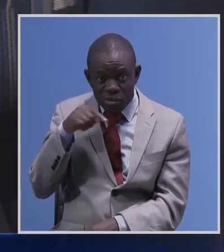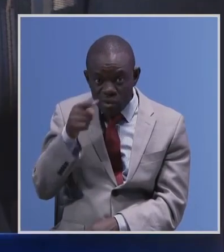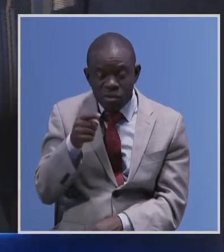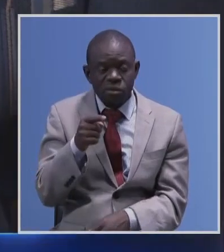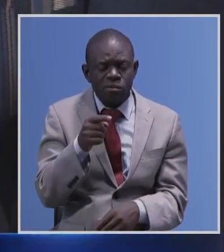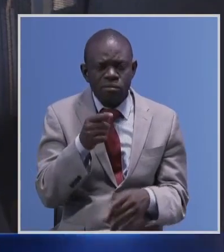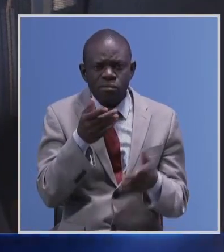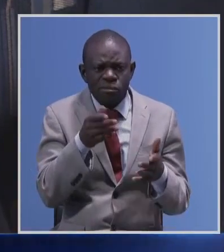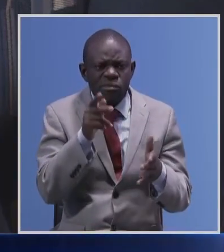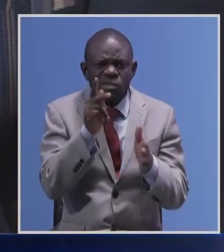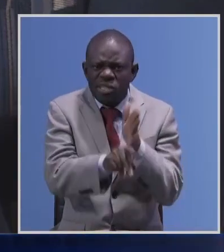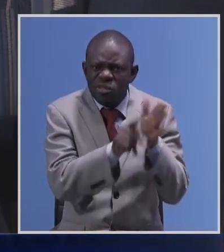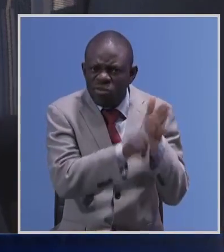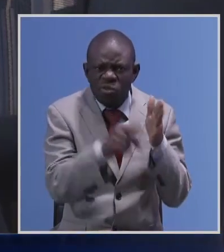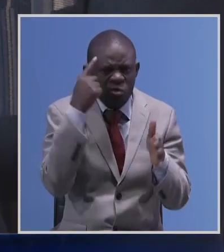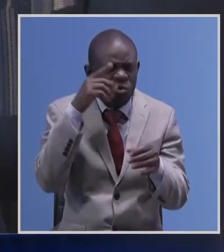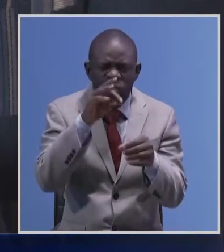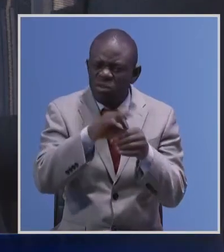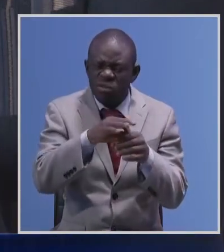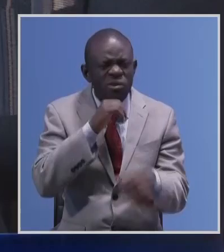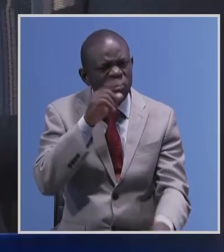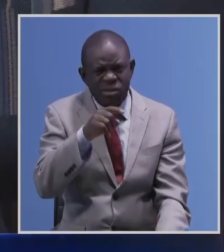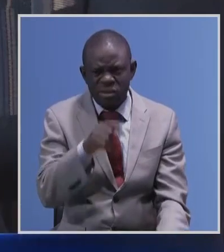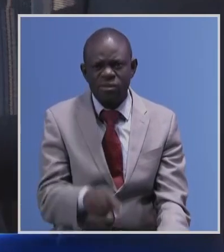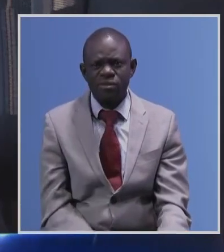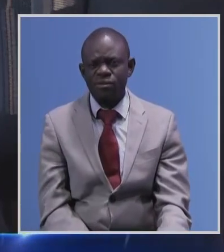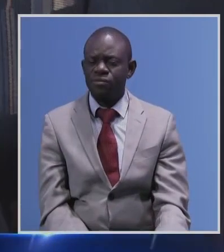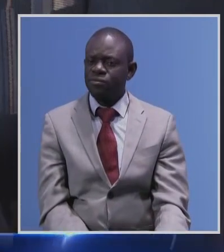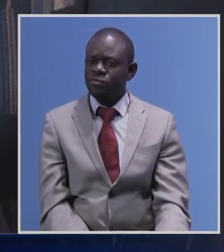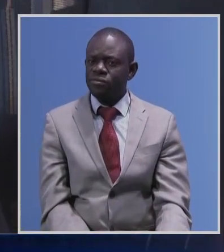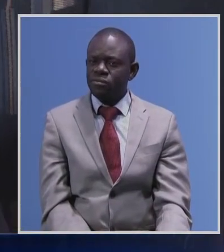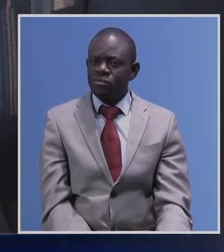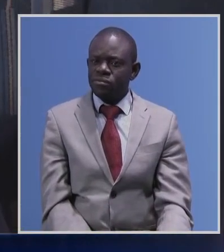Excellency, about the rise of violence.